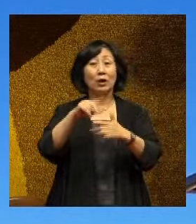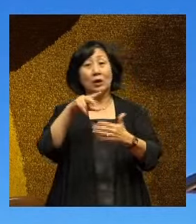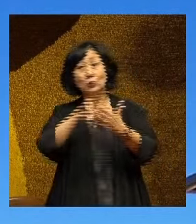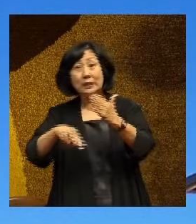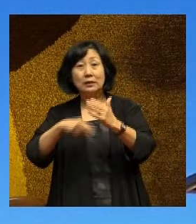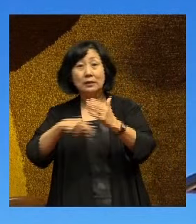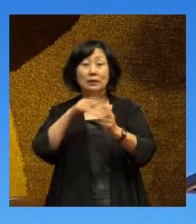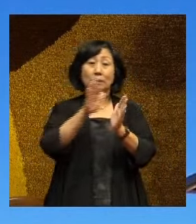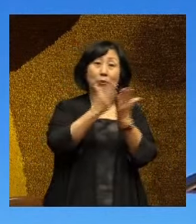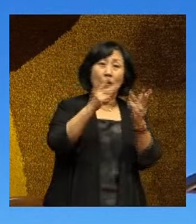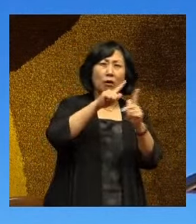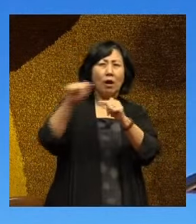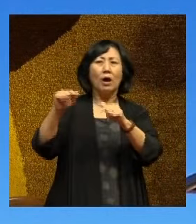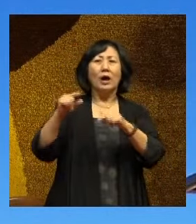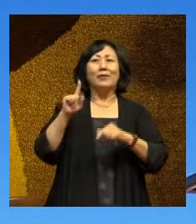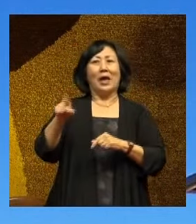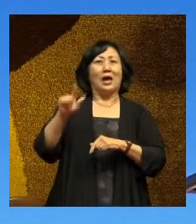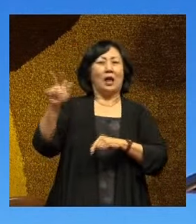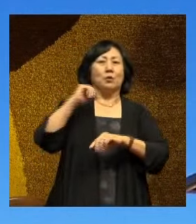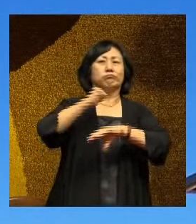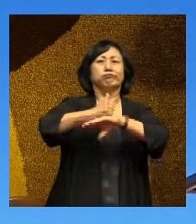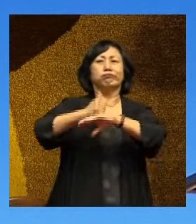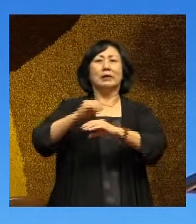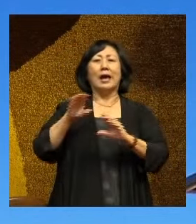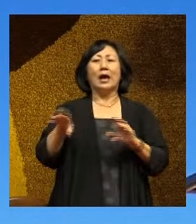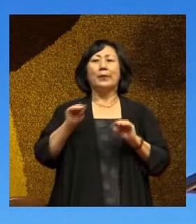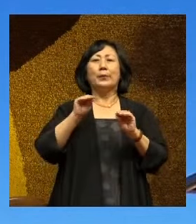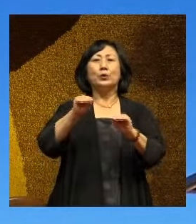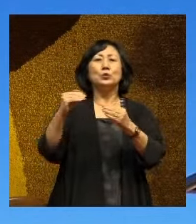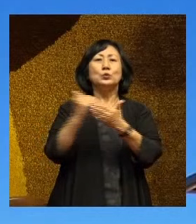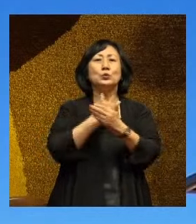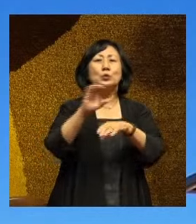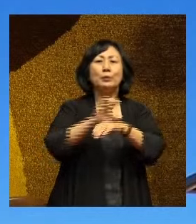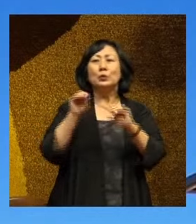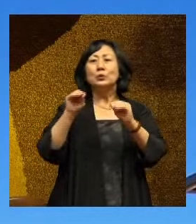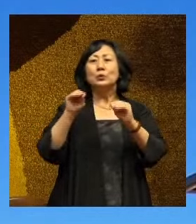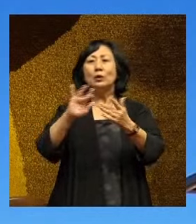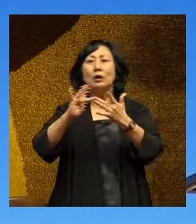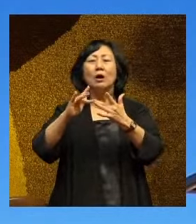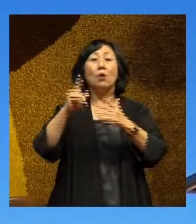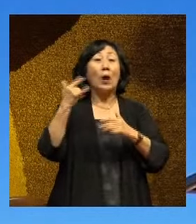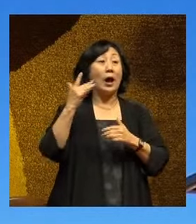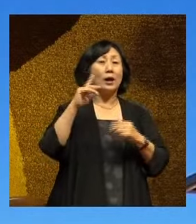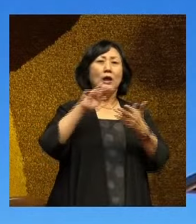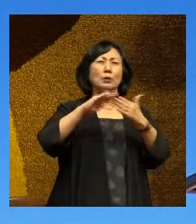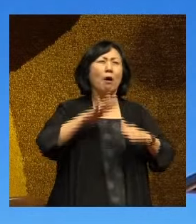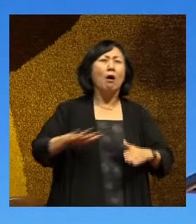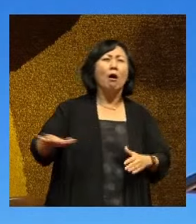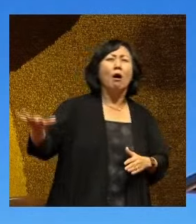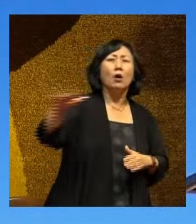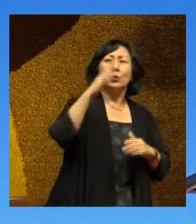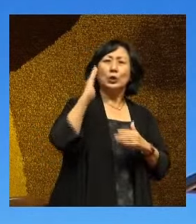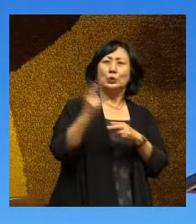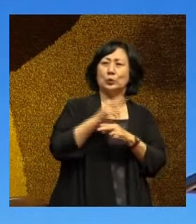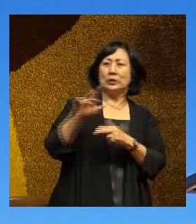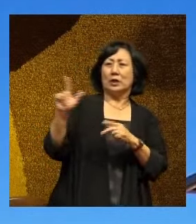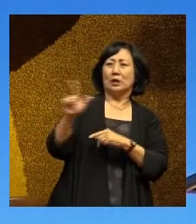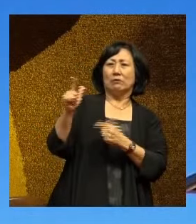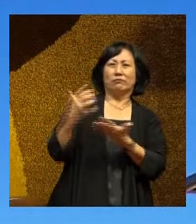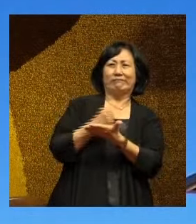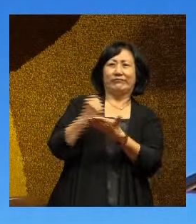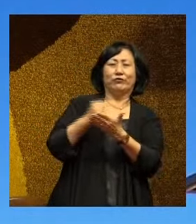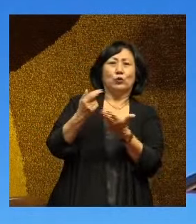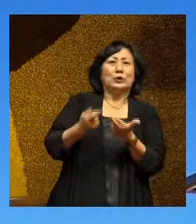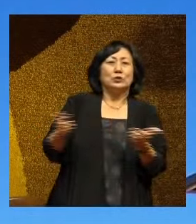the latest technologies where the community can learn, create, and enrich their lives.